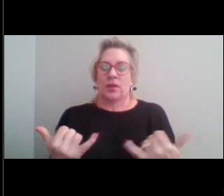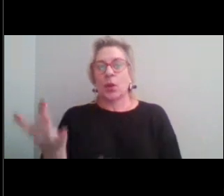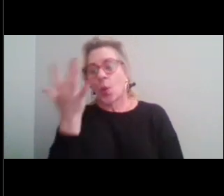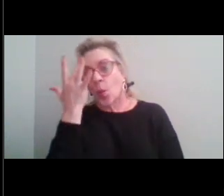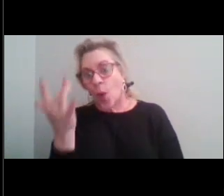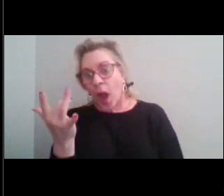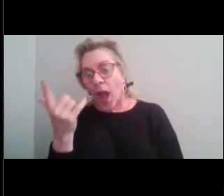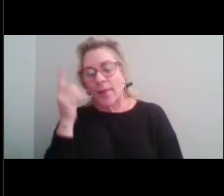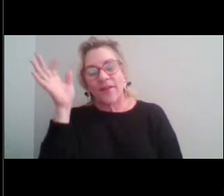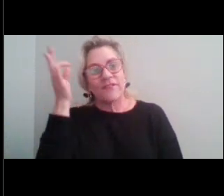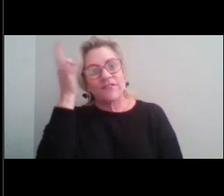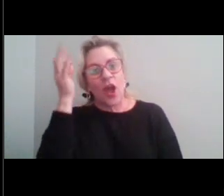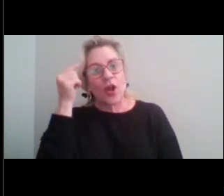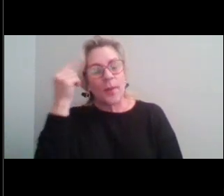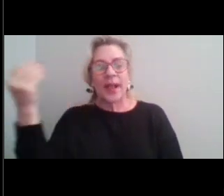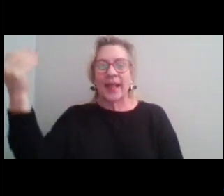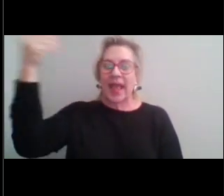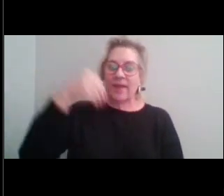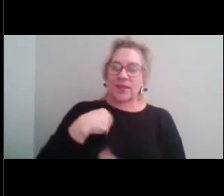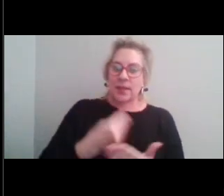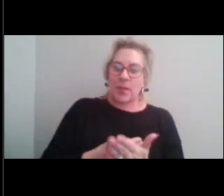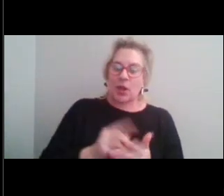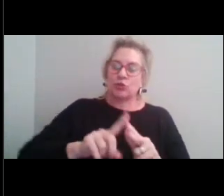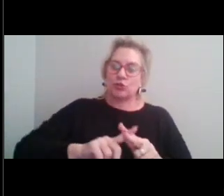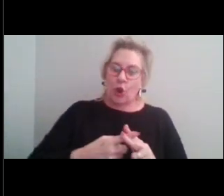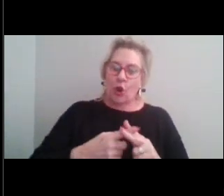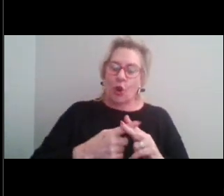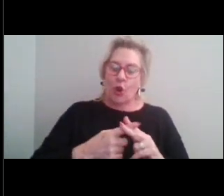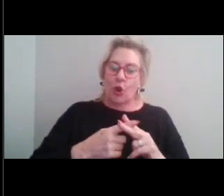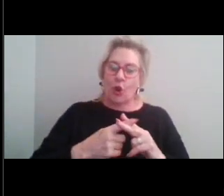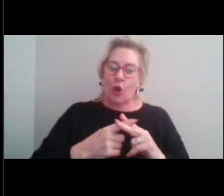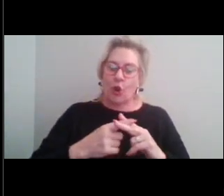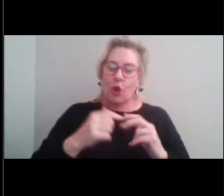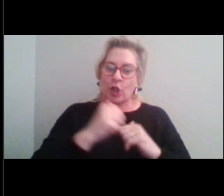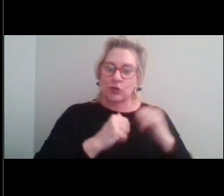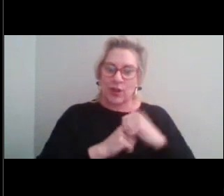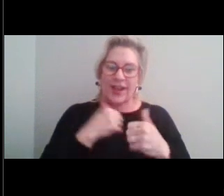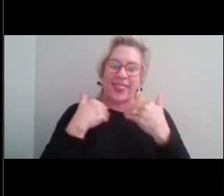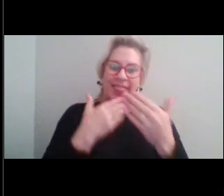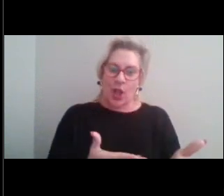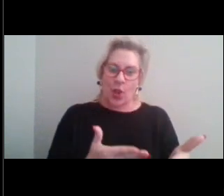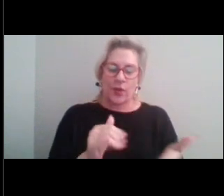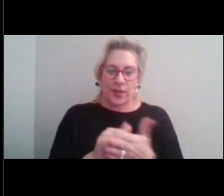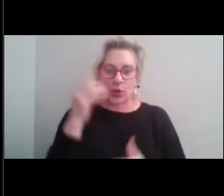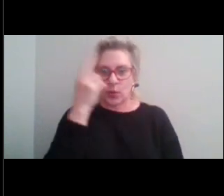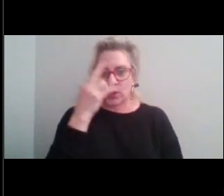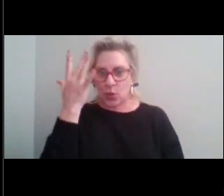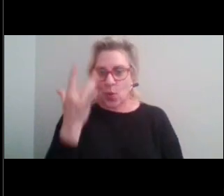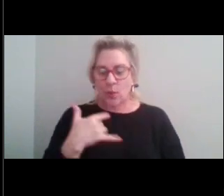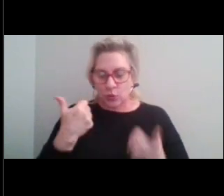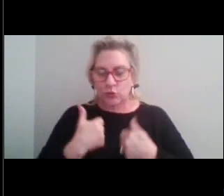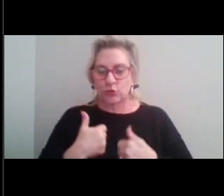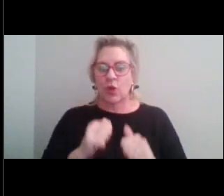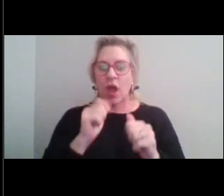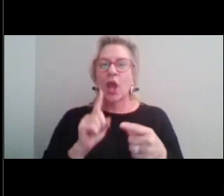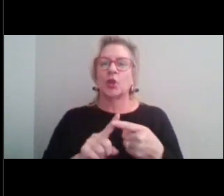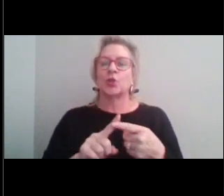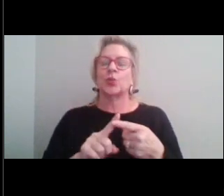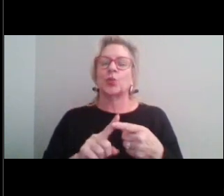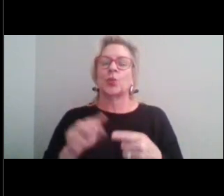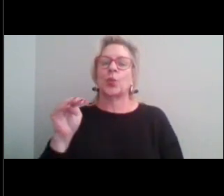the federal government gave us money to start construction there. And so that's where we are. We're trying to get to a Merced